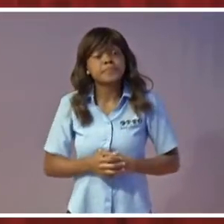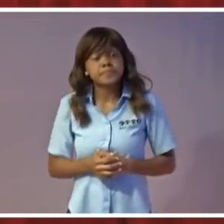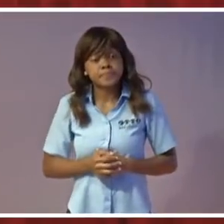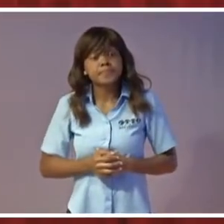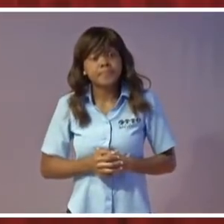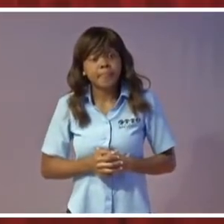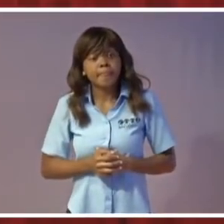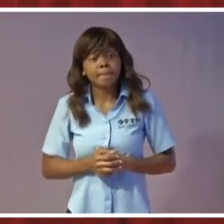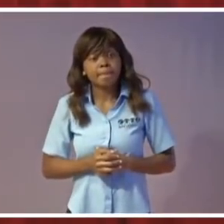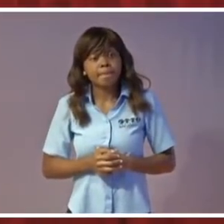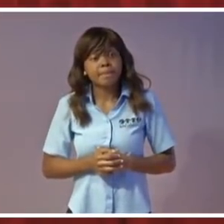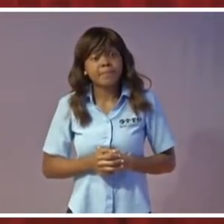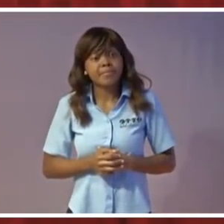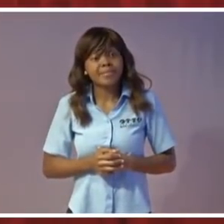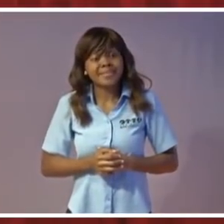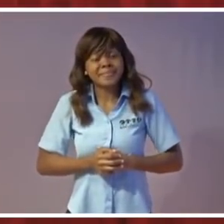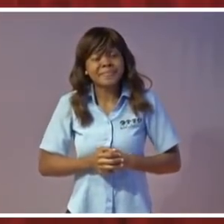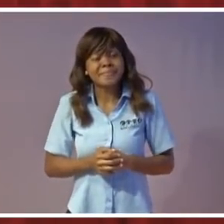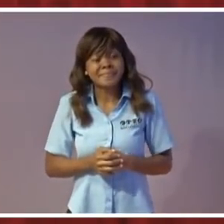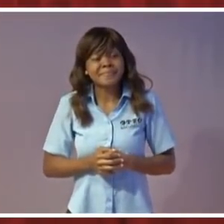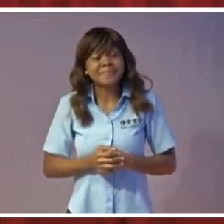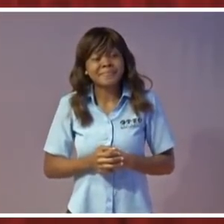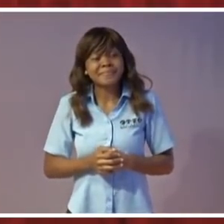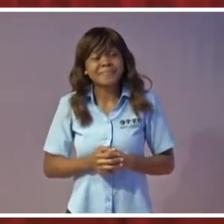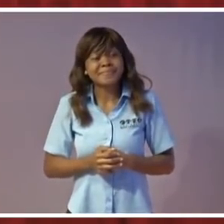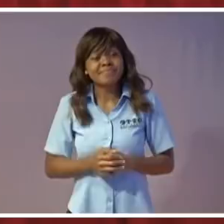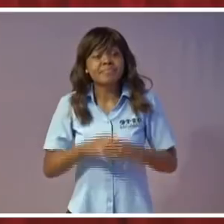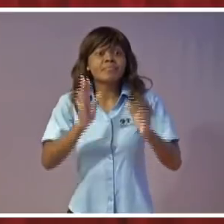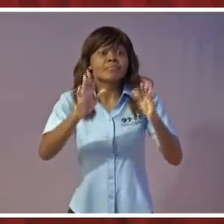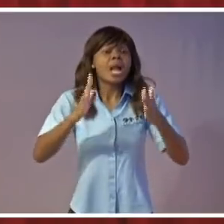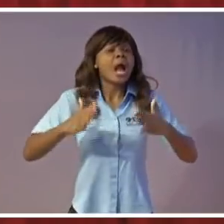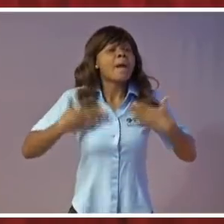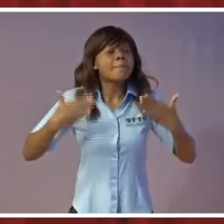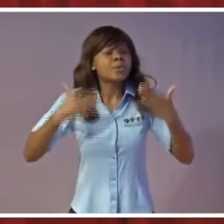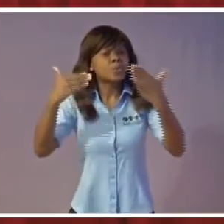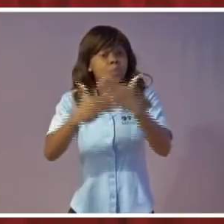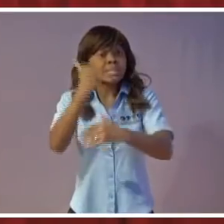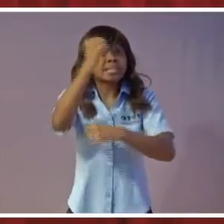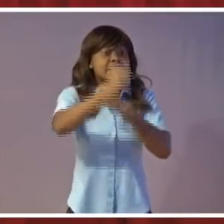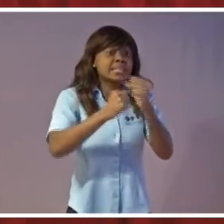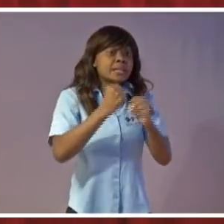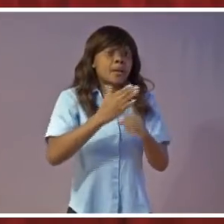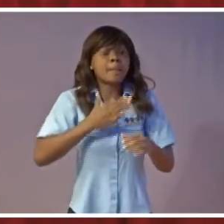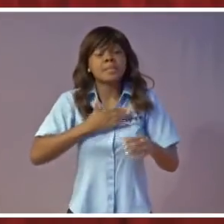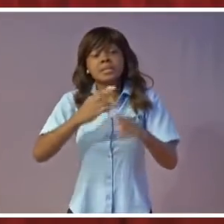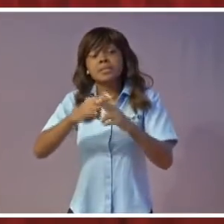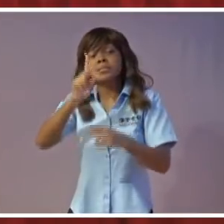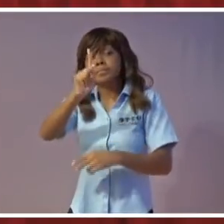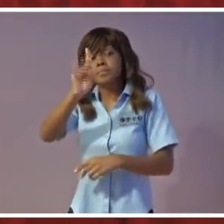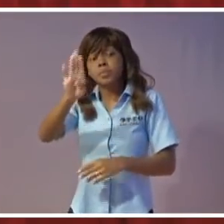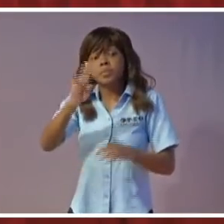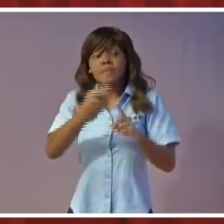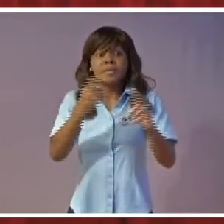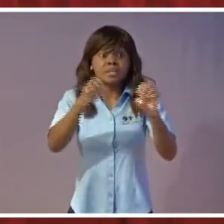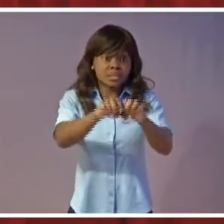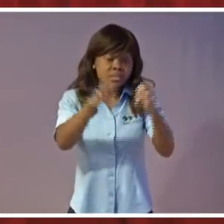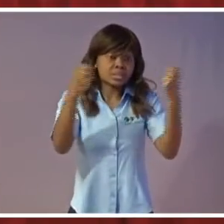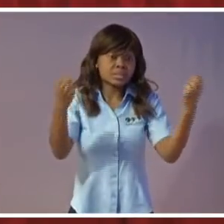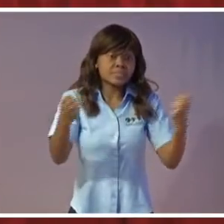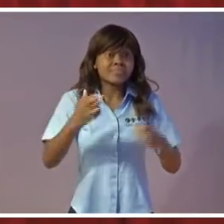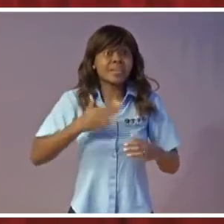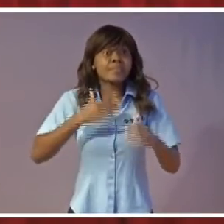Good morning, Kim Bodram from the Express. Happy New Year. Wishing health and peace and prosperity to everyone this year. My first